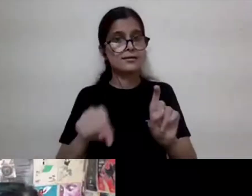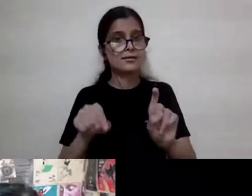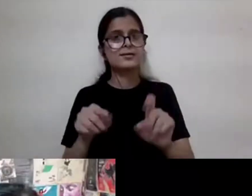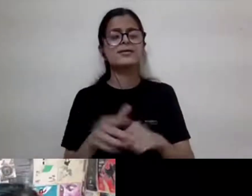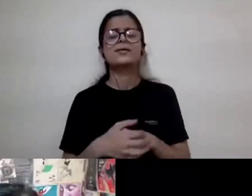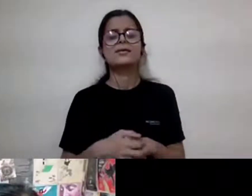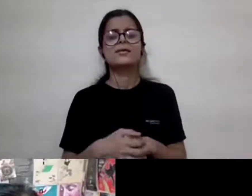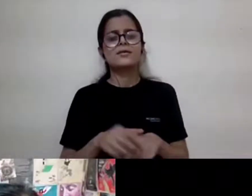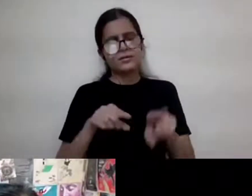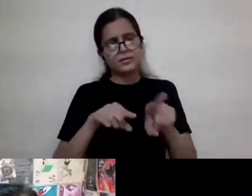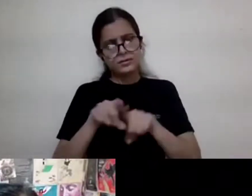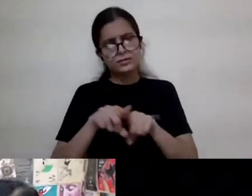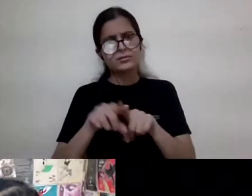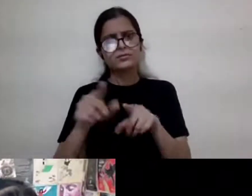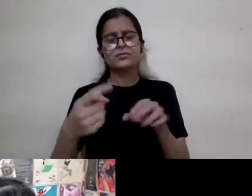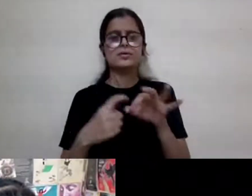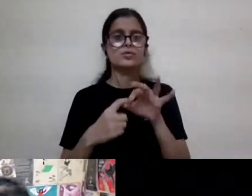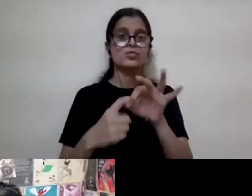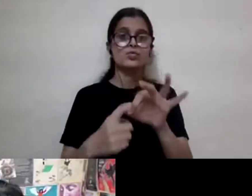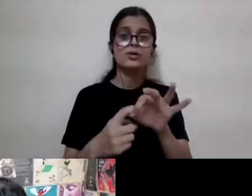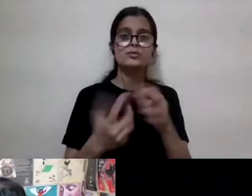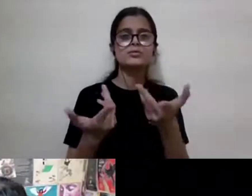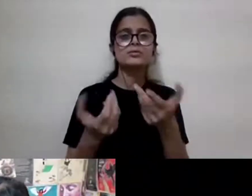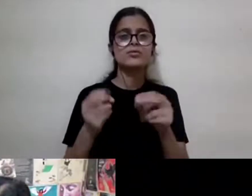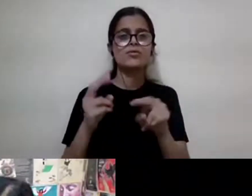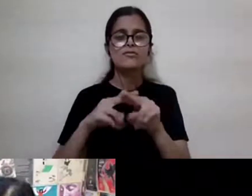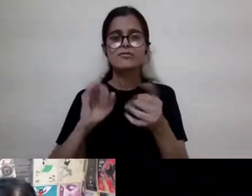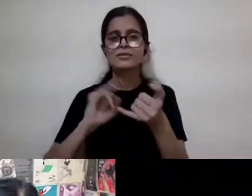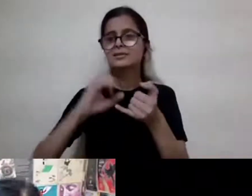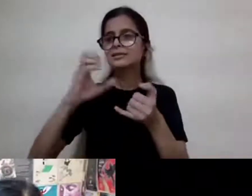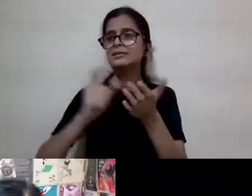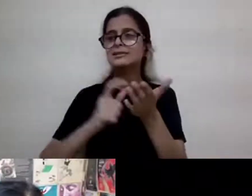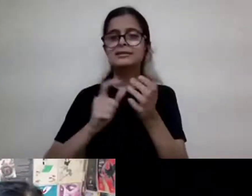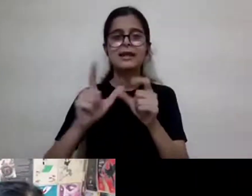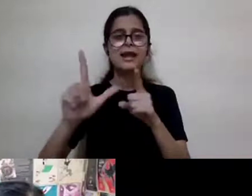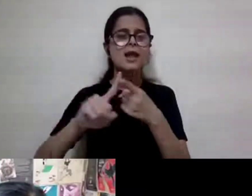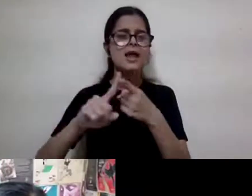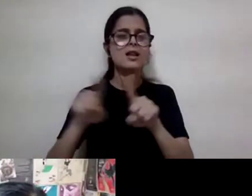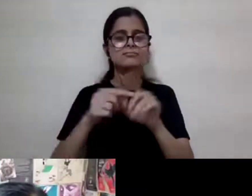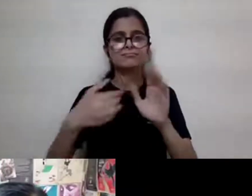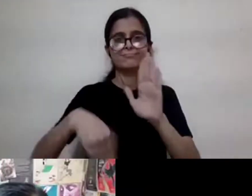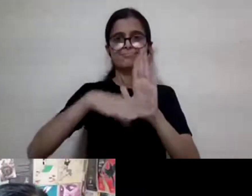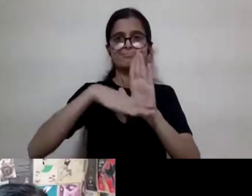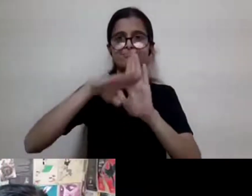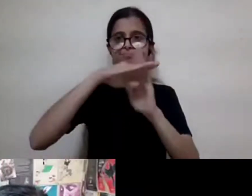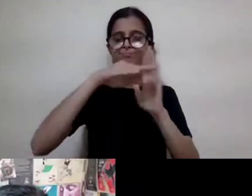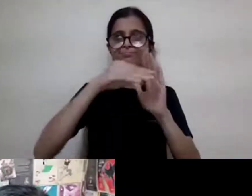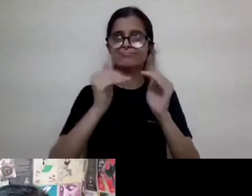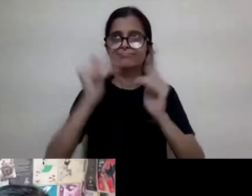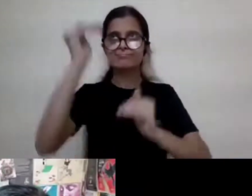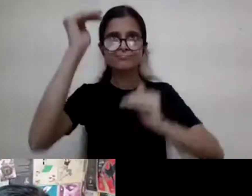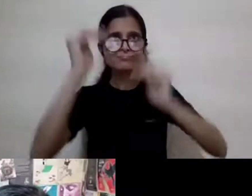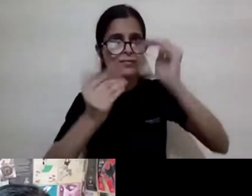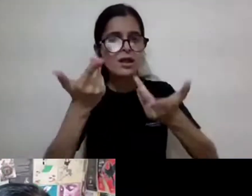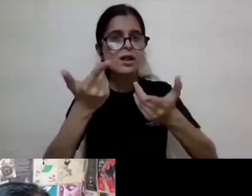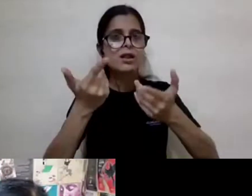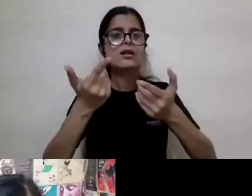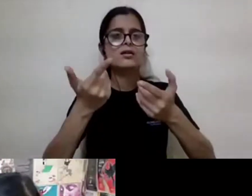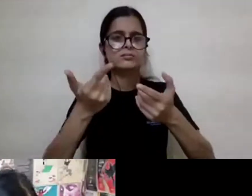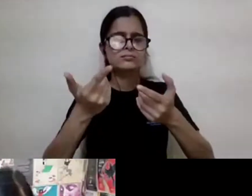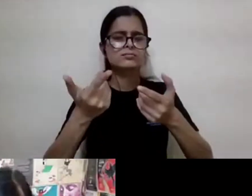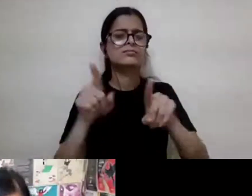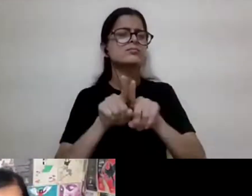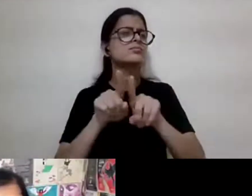for example, the question of scaling things, understanding sizes is a huge and complex